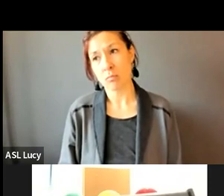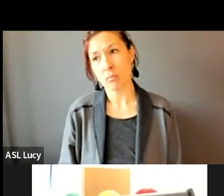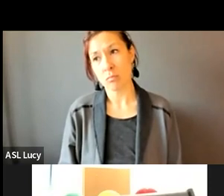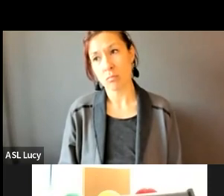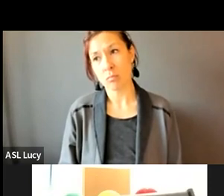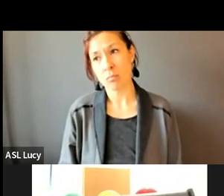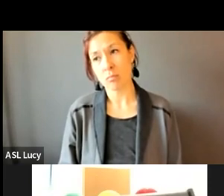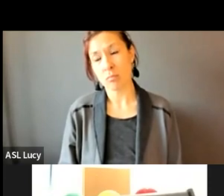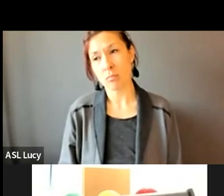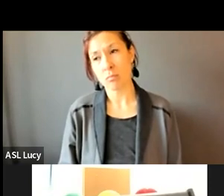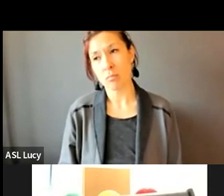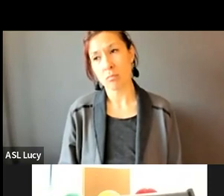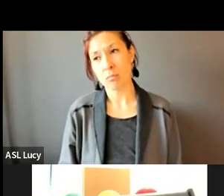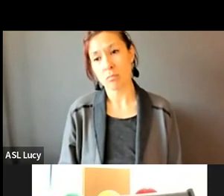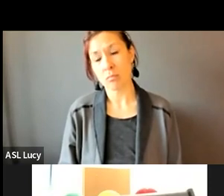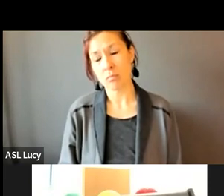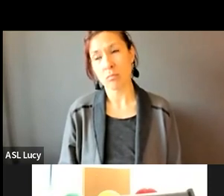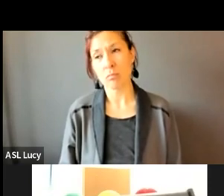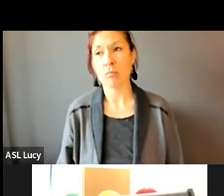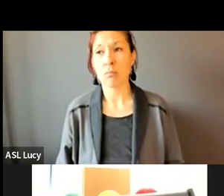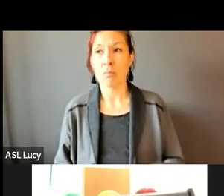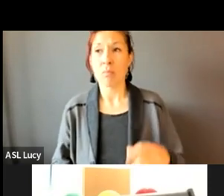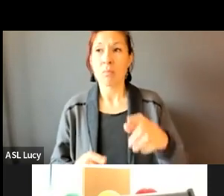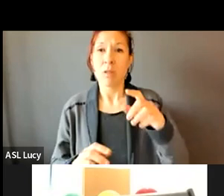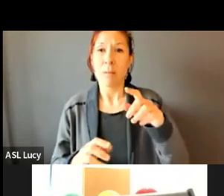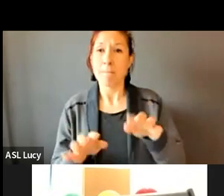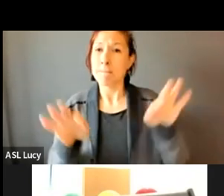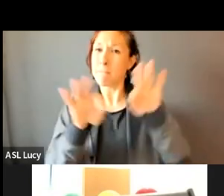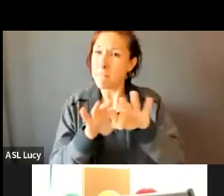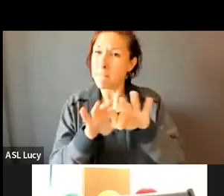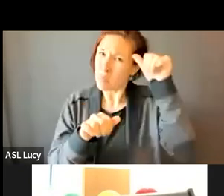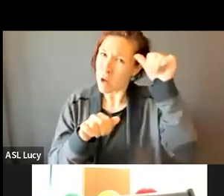we cannot forget about the details